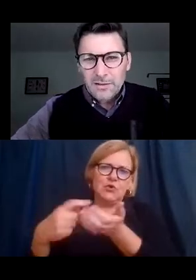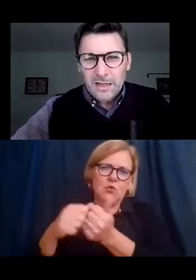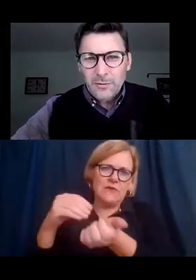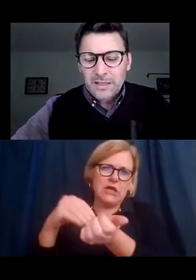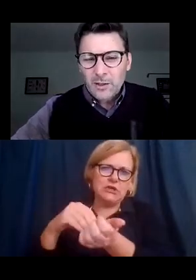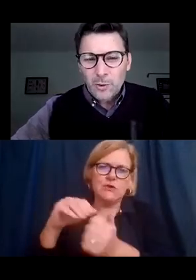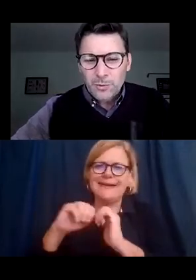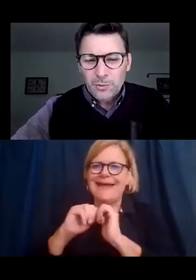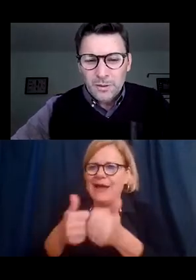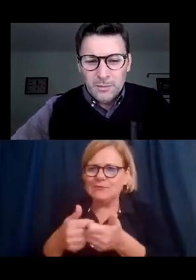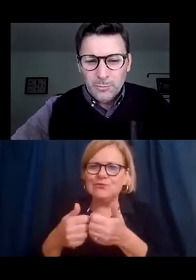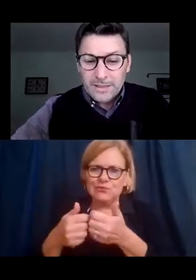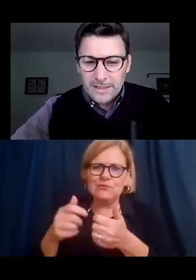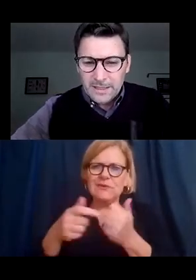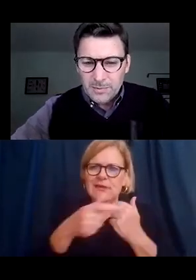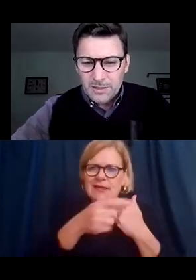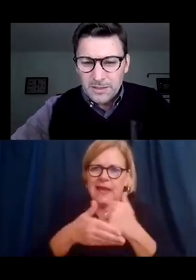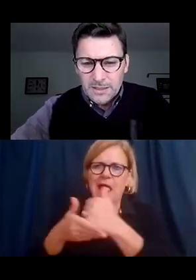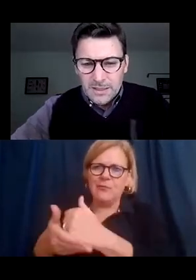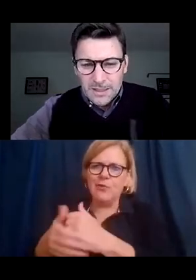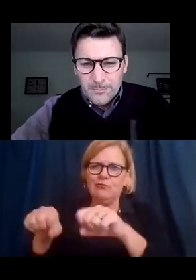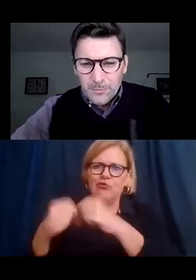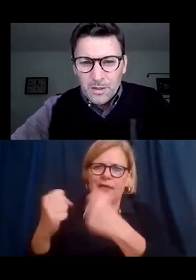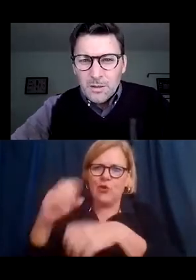about how they can help you break that habit.